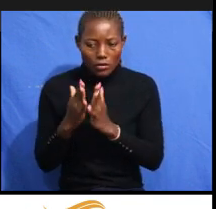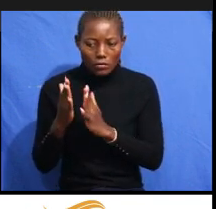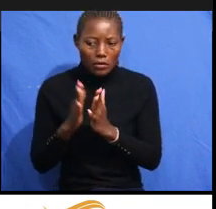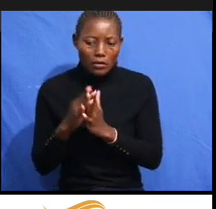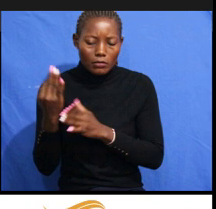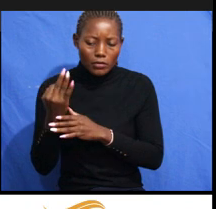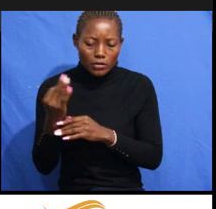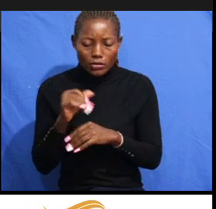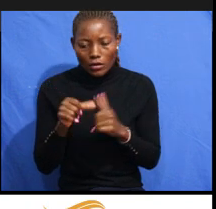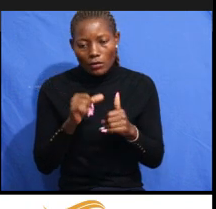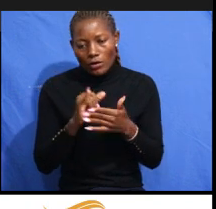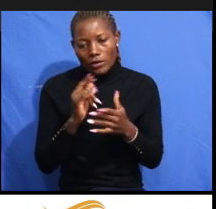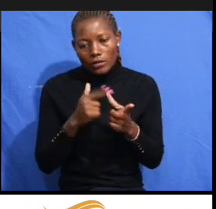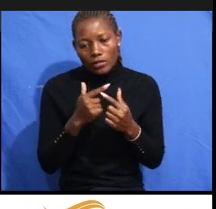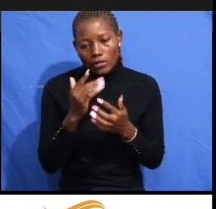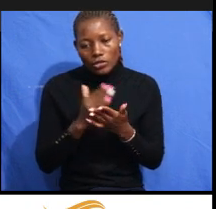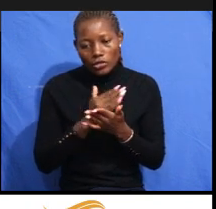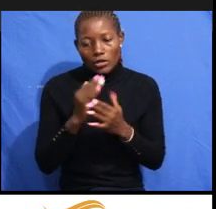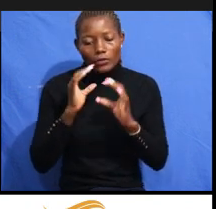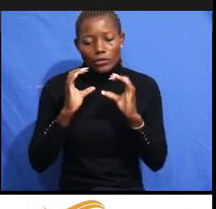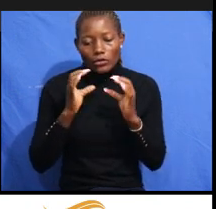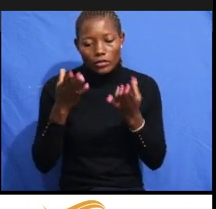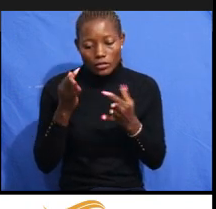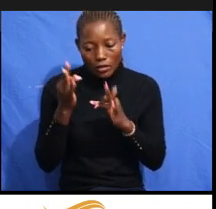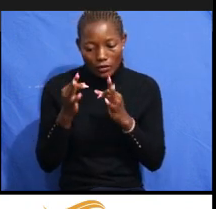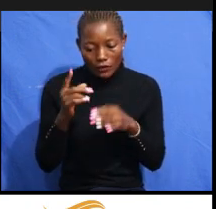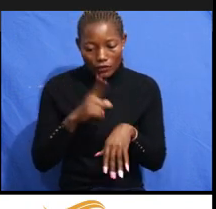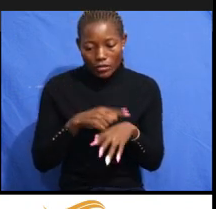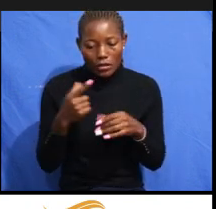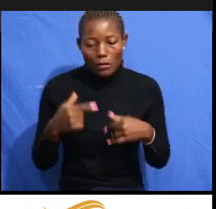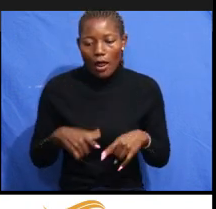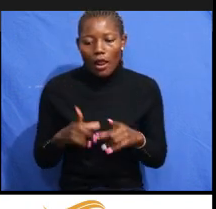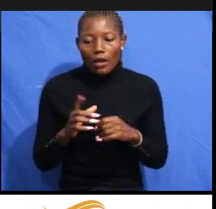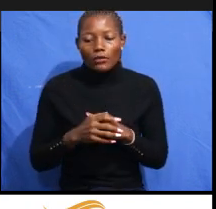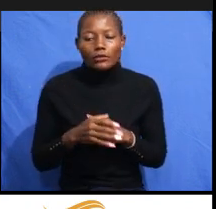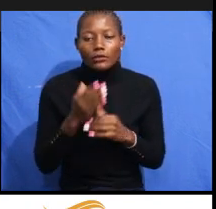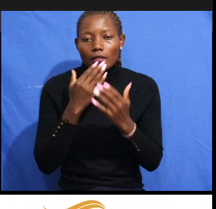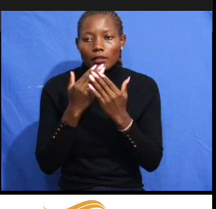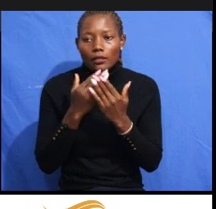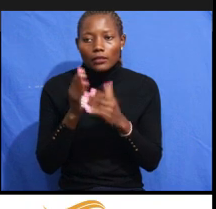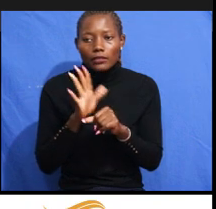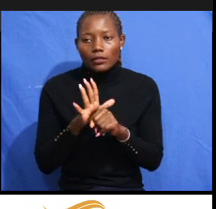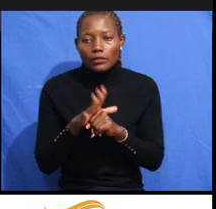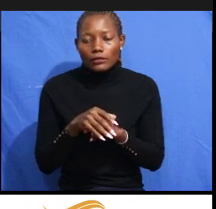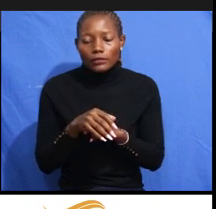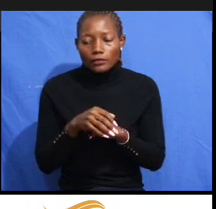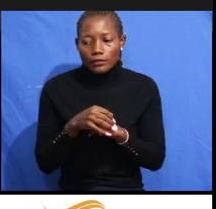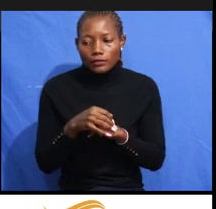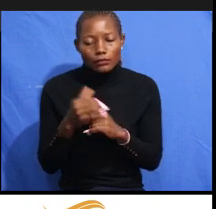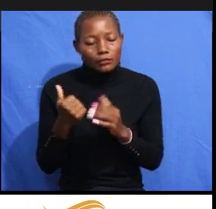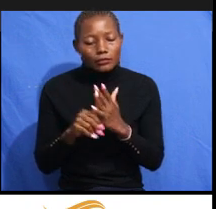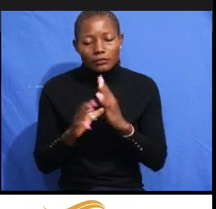and share with the coaches here if time allows. Otherwise, thank you so No much. problem, John. And No